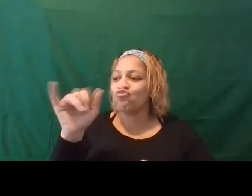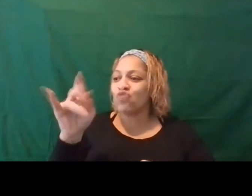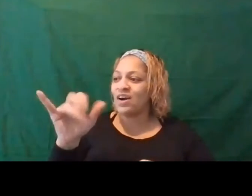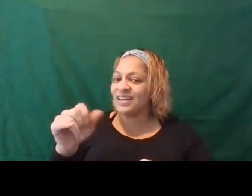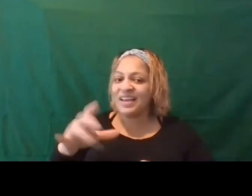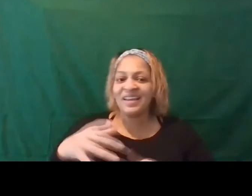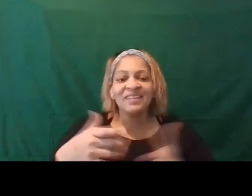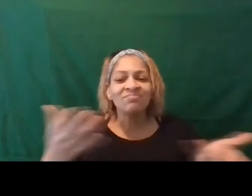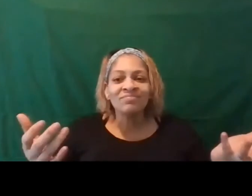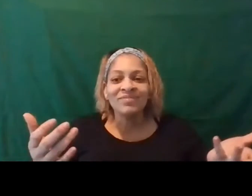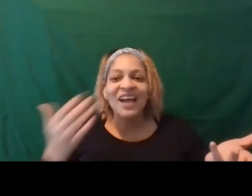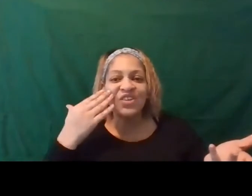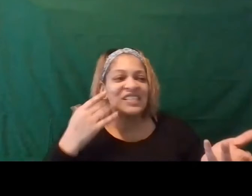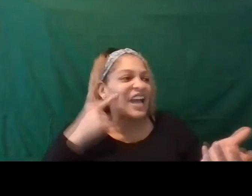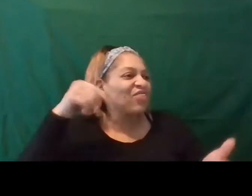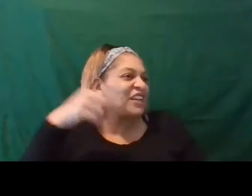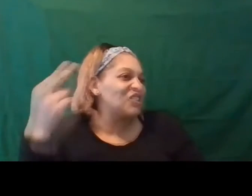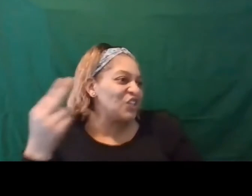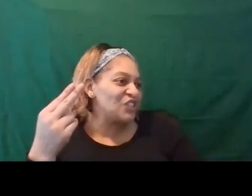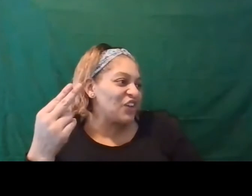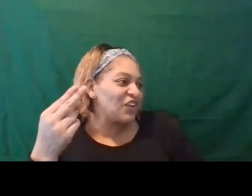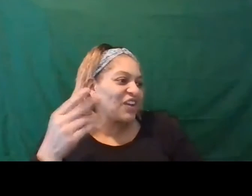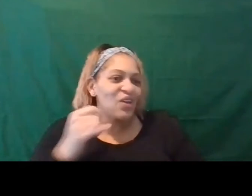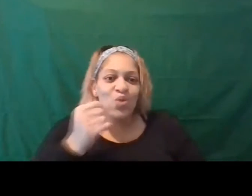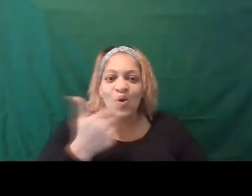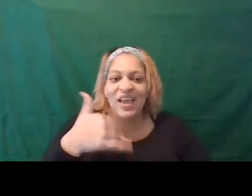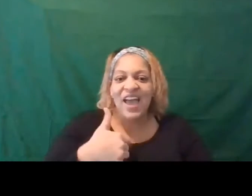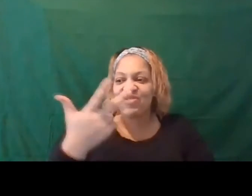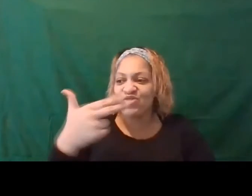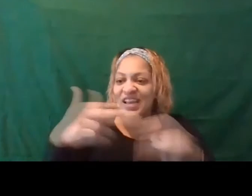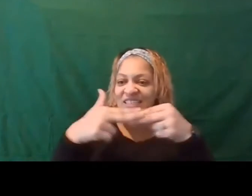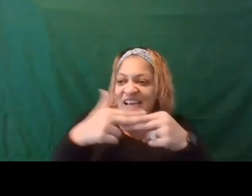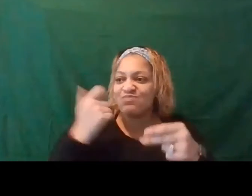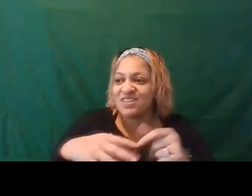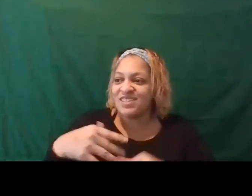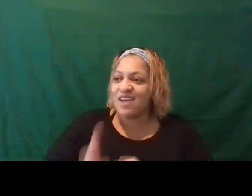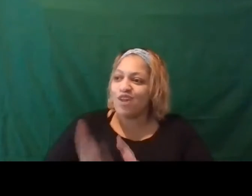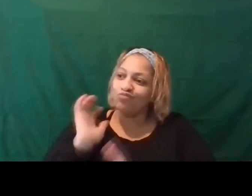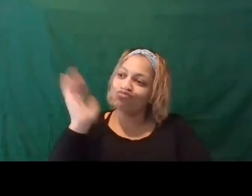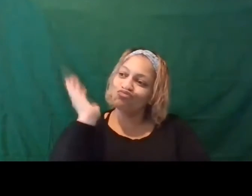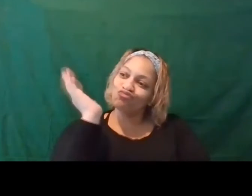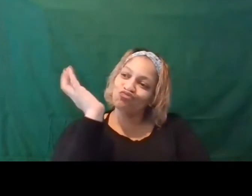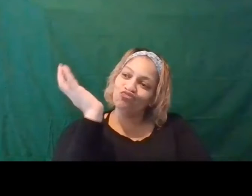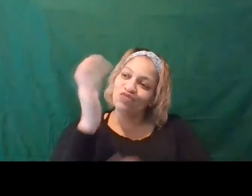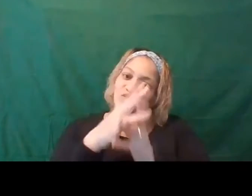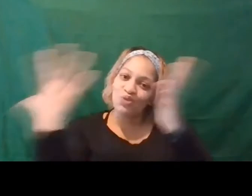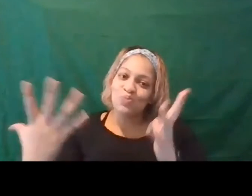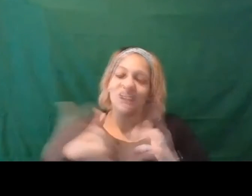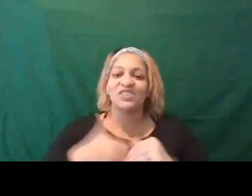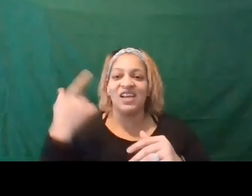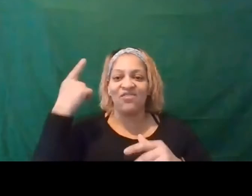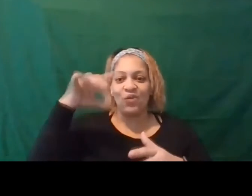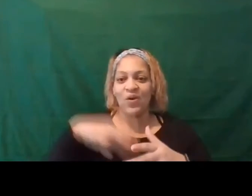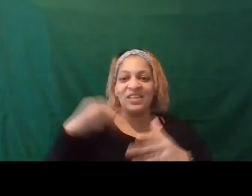realize this Thursday, we only gonna get through 3 of these slides, man. What you doing? Giving me too much for the study group. Is